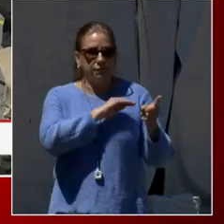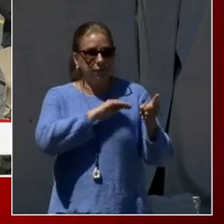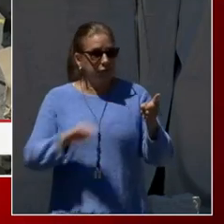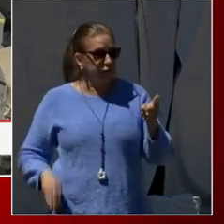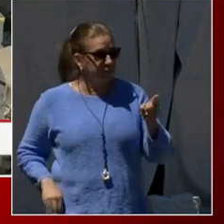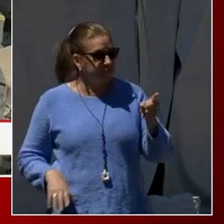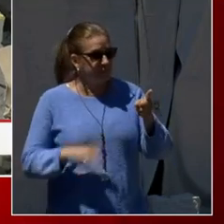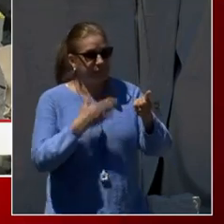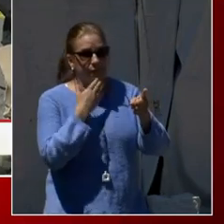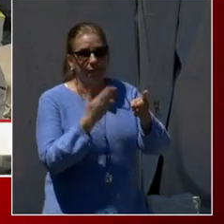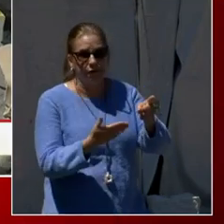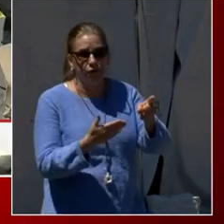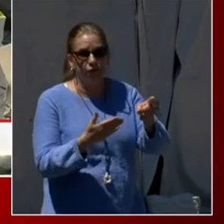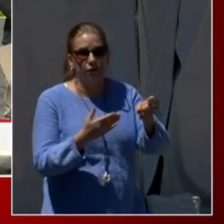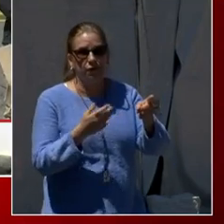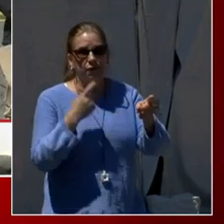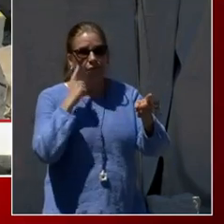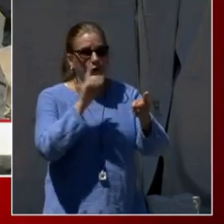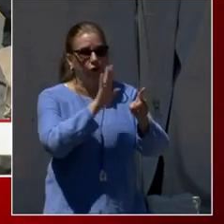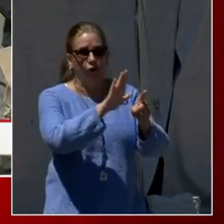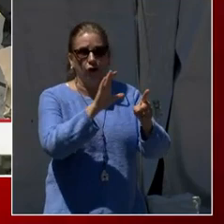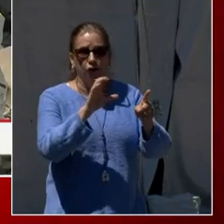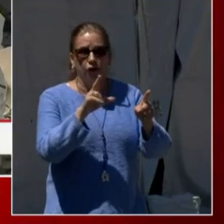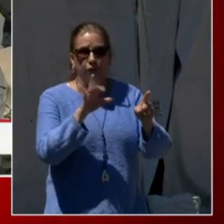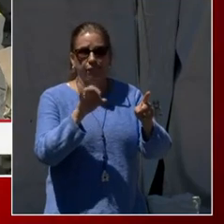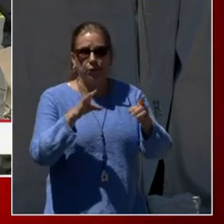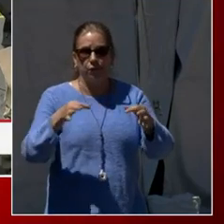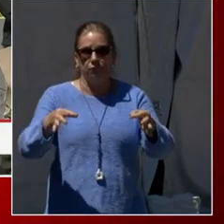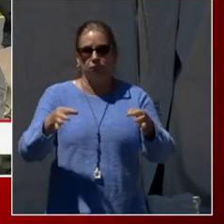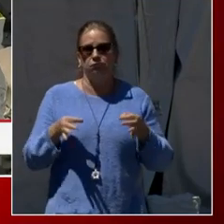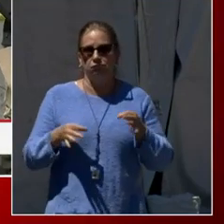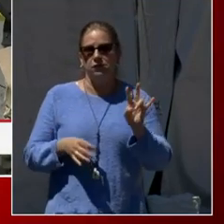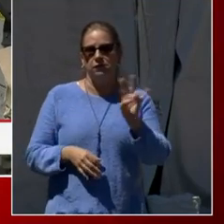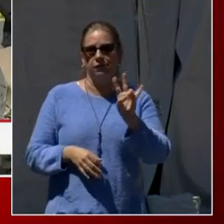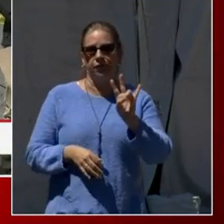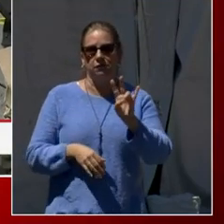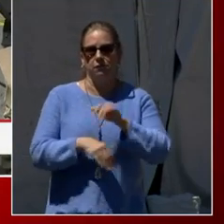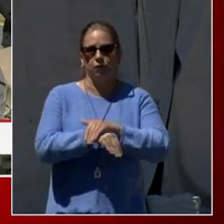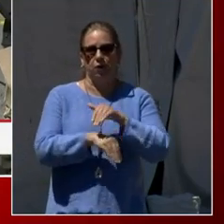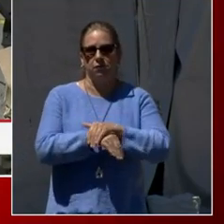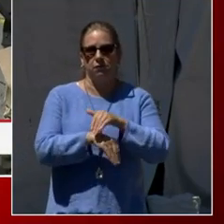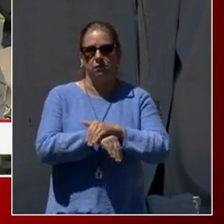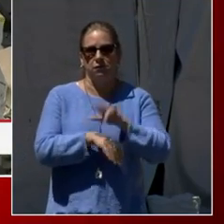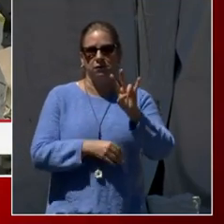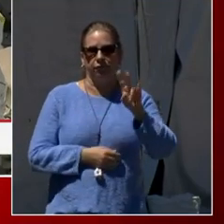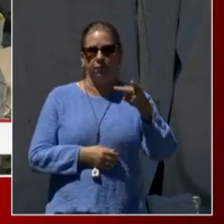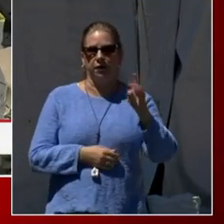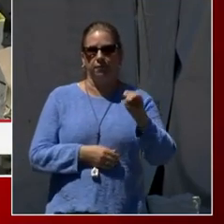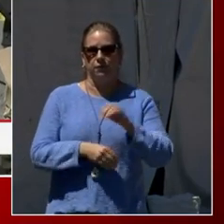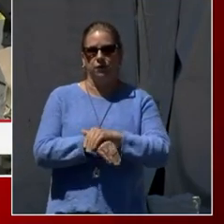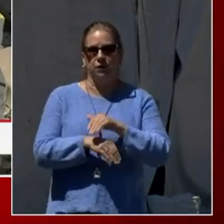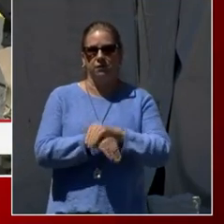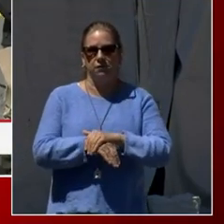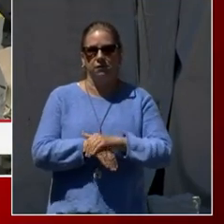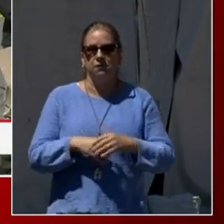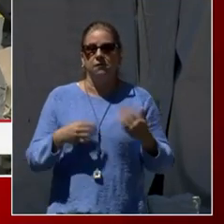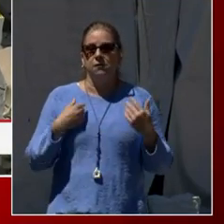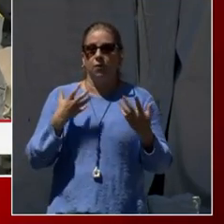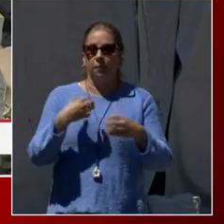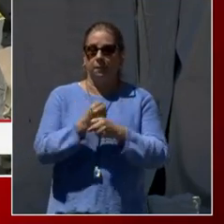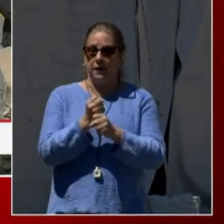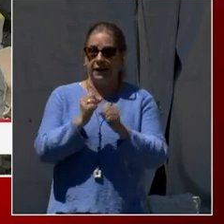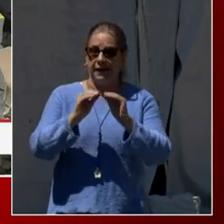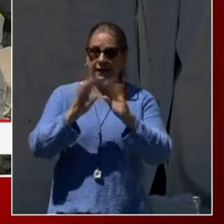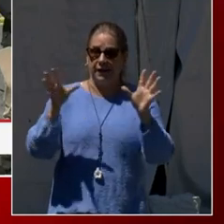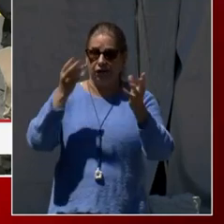curfew set at 7 p.m. I want to make this abundantly clear to our community. This is not